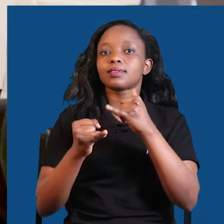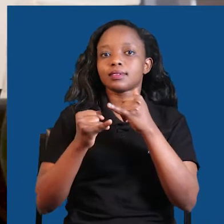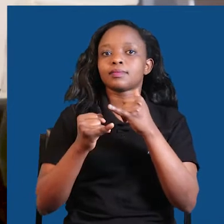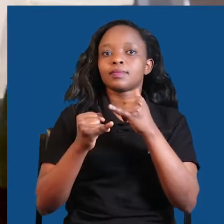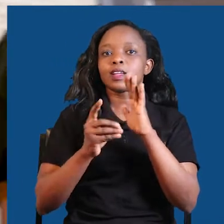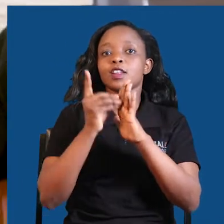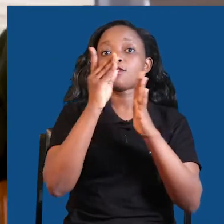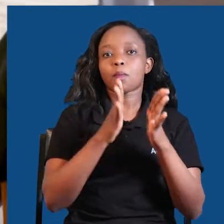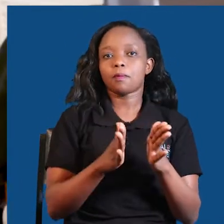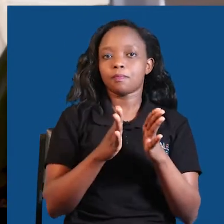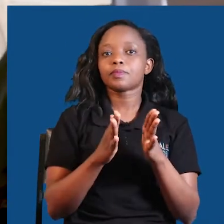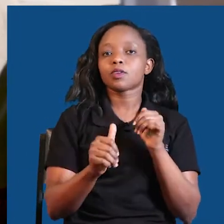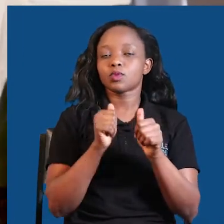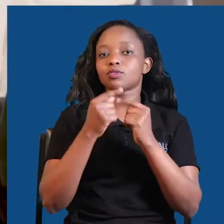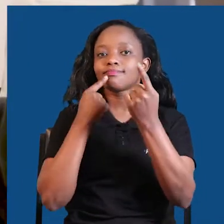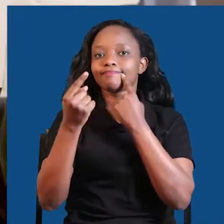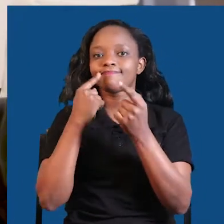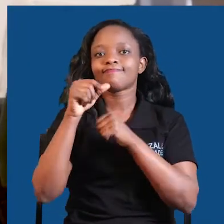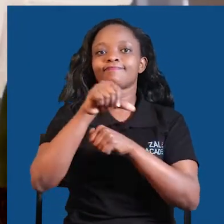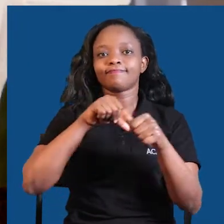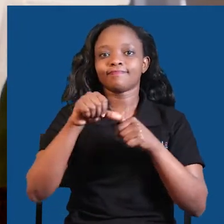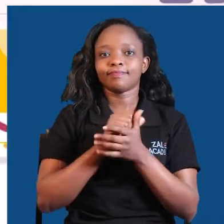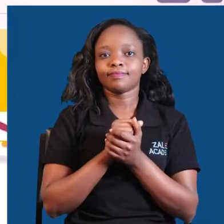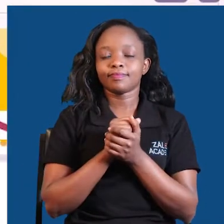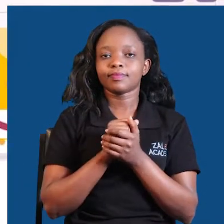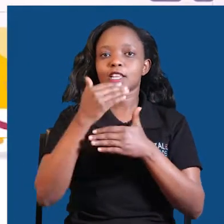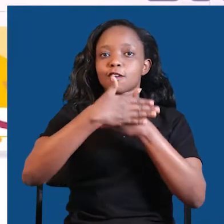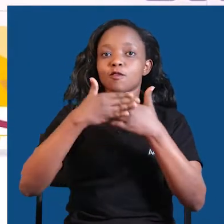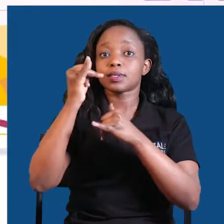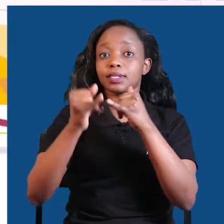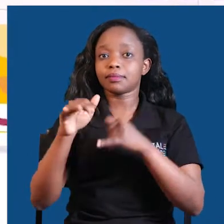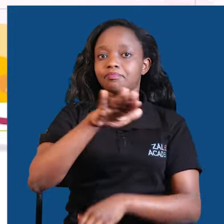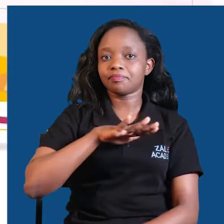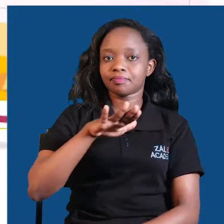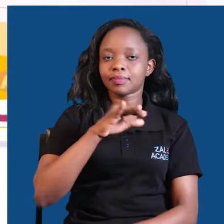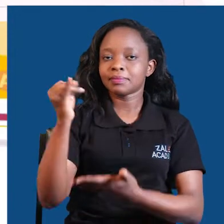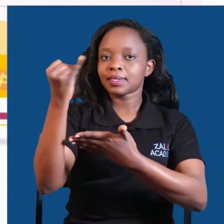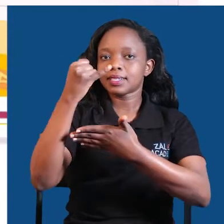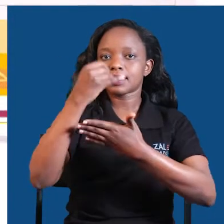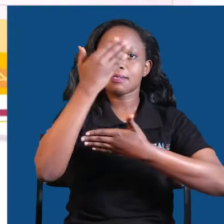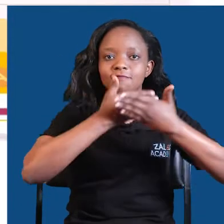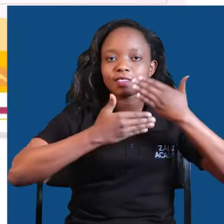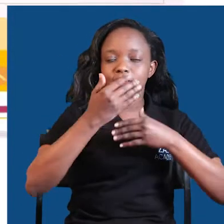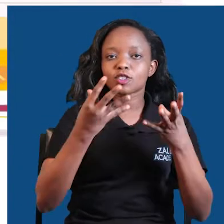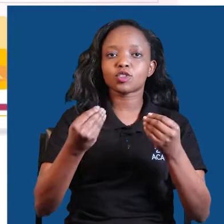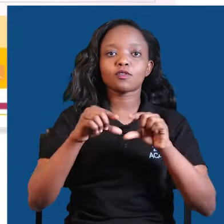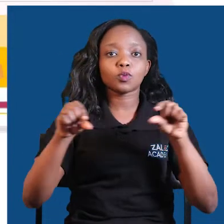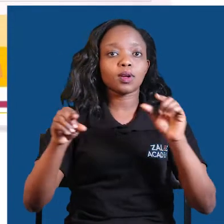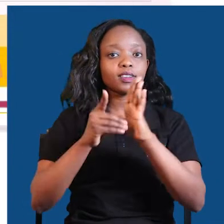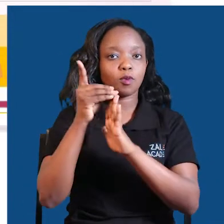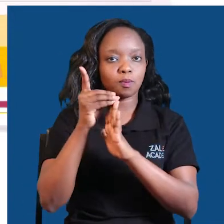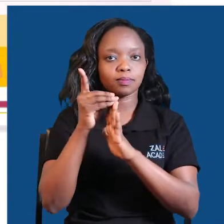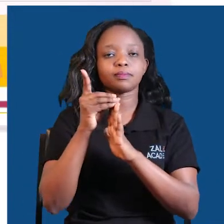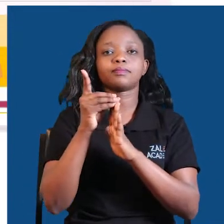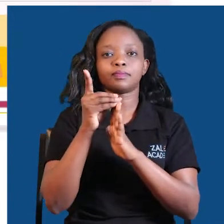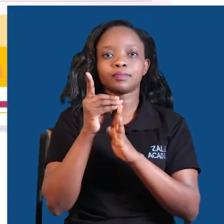developer in most cases, which we're going to be talking about. Now, in the front-end part, in the design phases of software